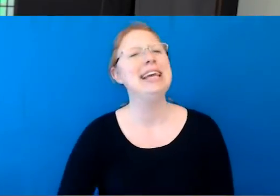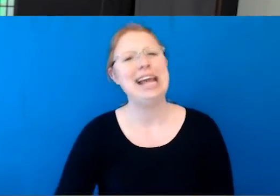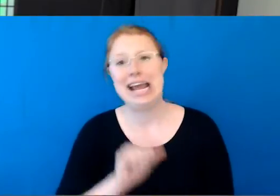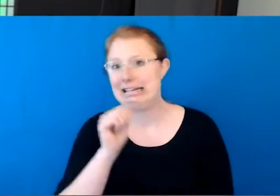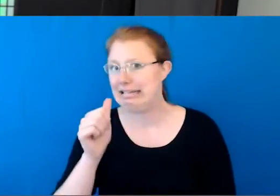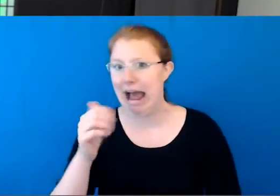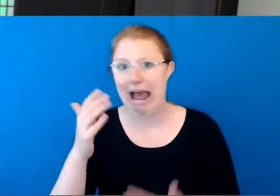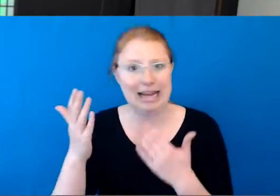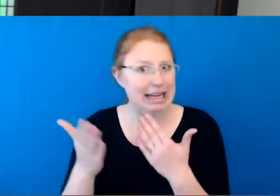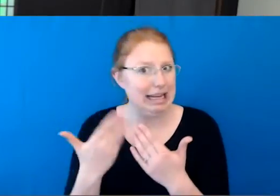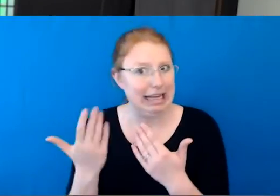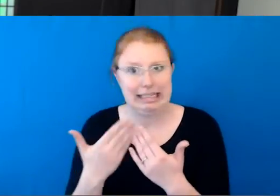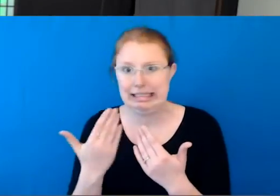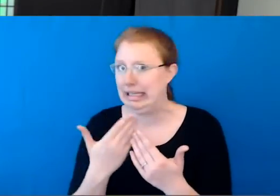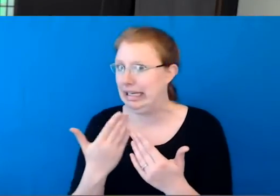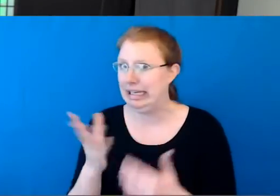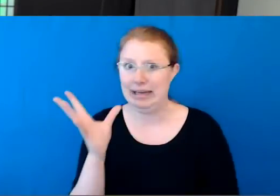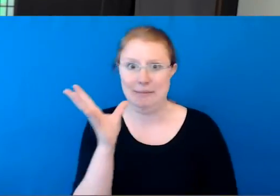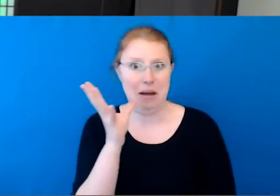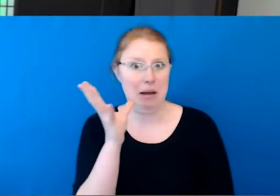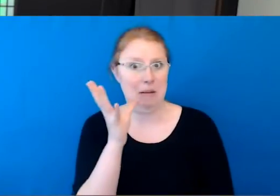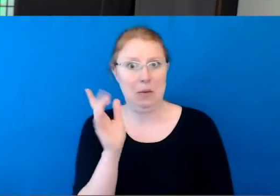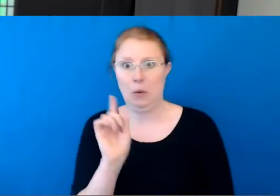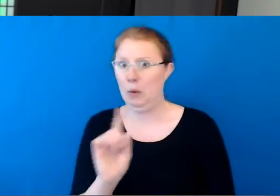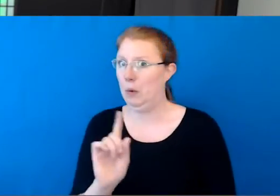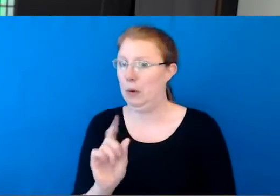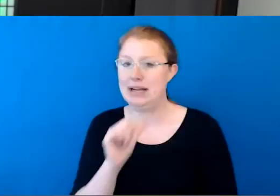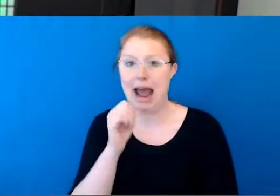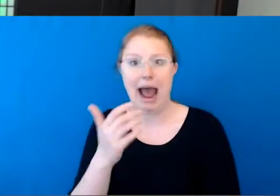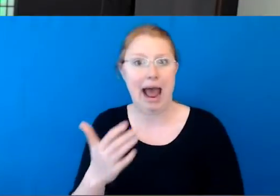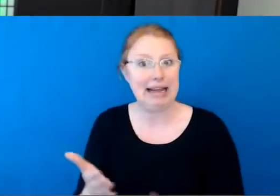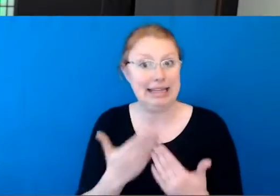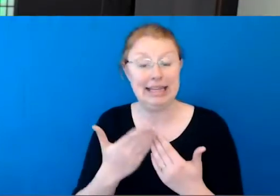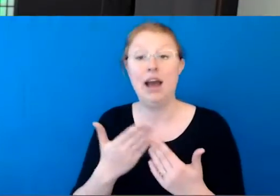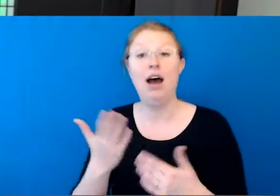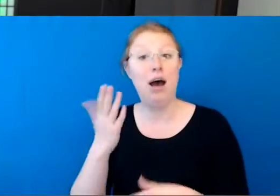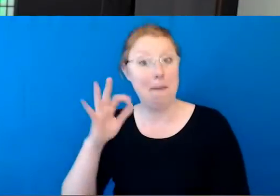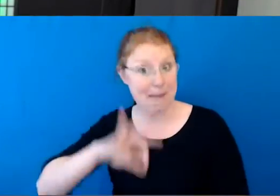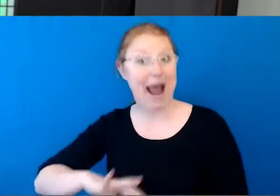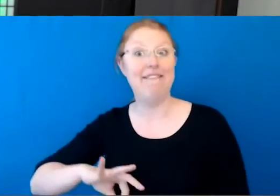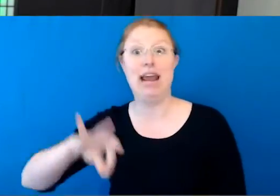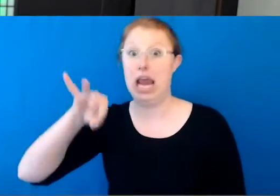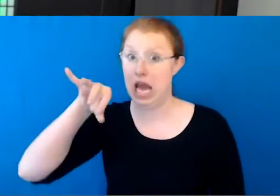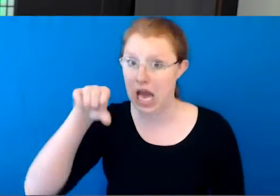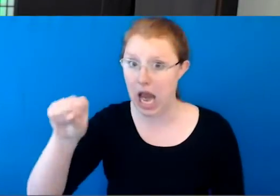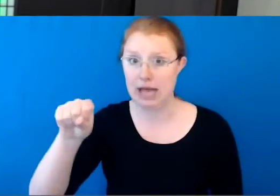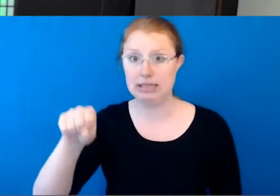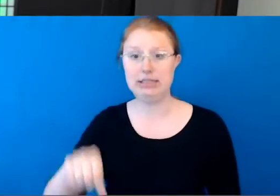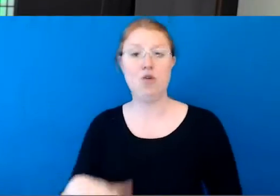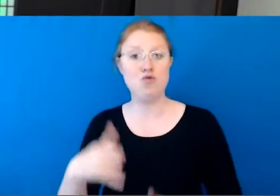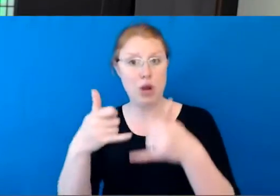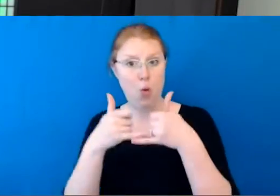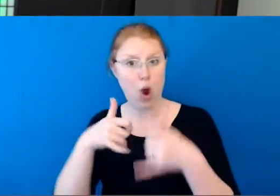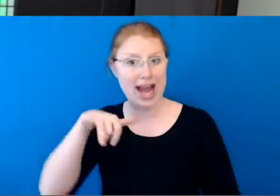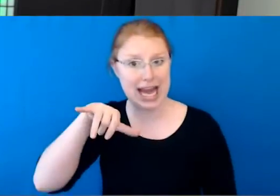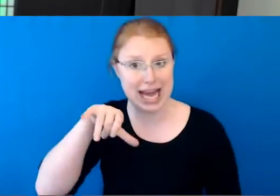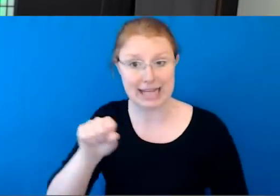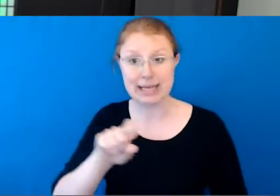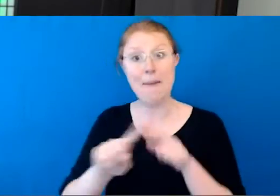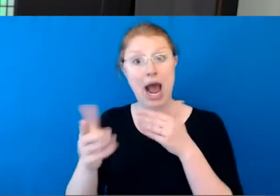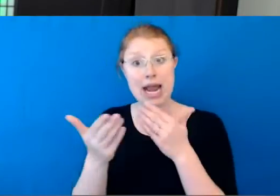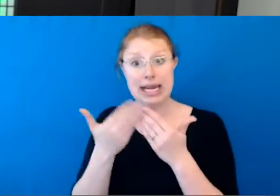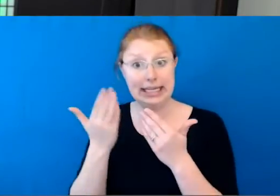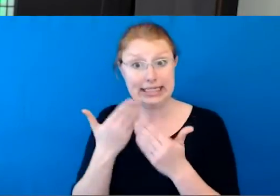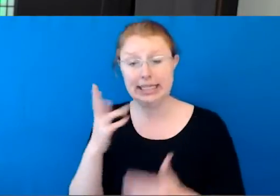easy task being a mom. Always. It's a rewarding one, as I understand it, but it's not always easy. And there are probably